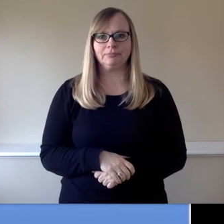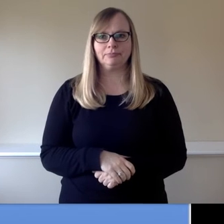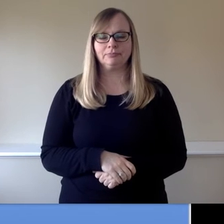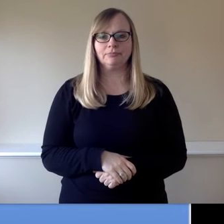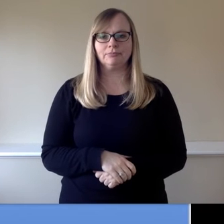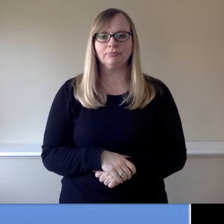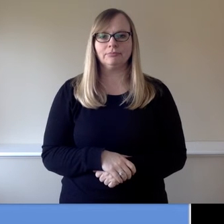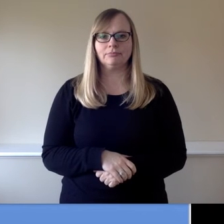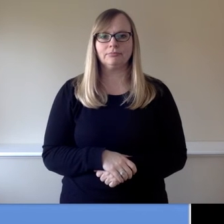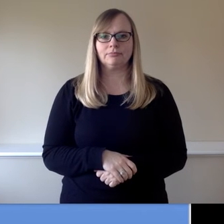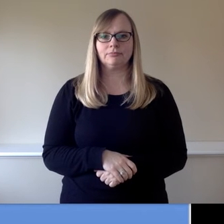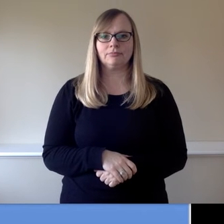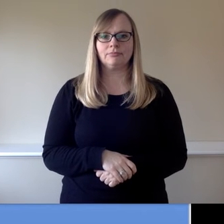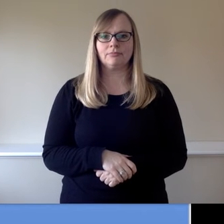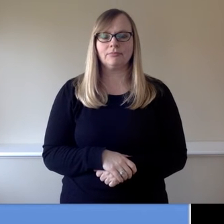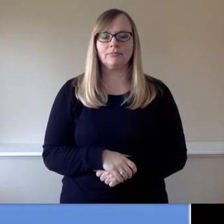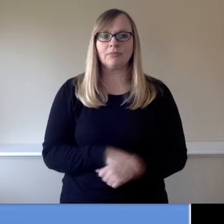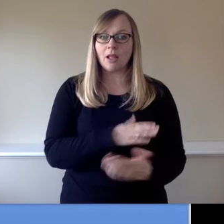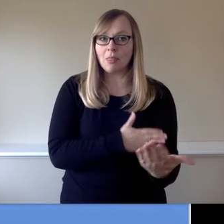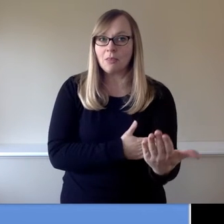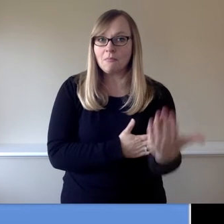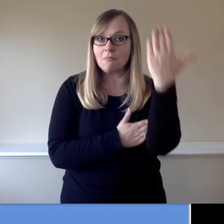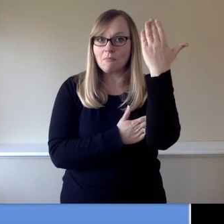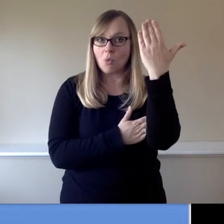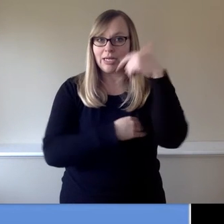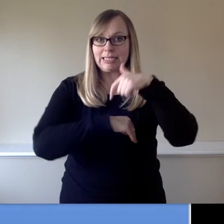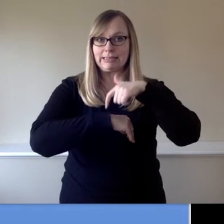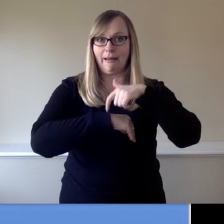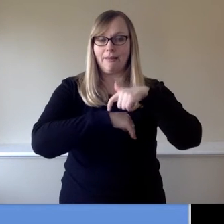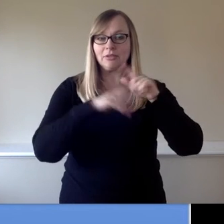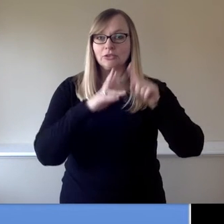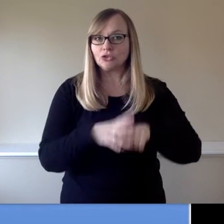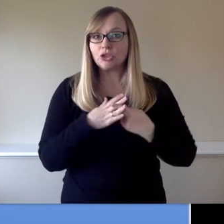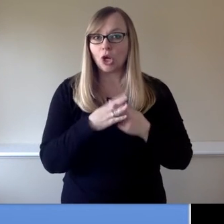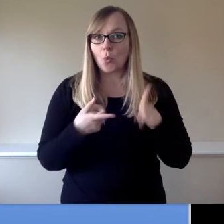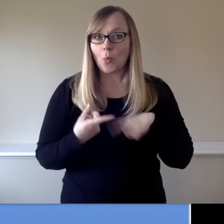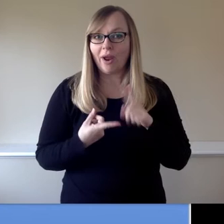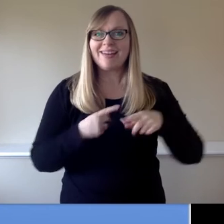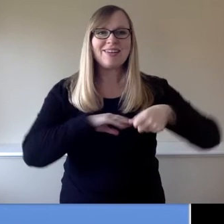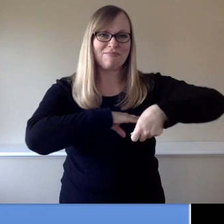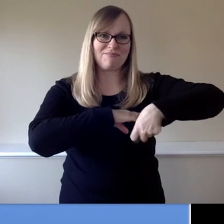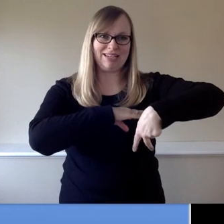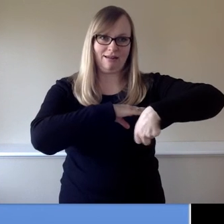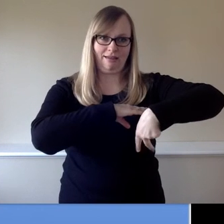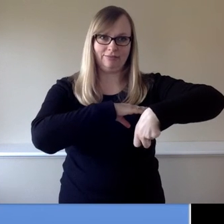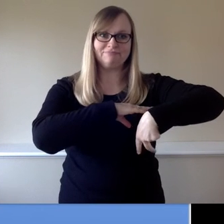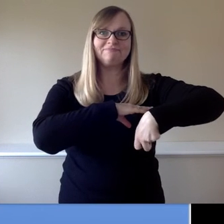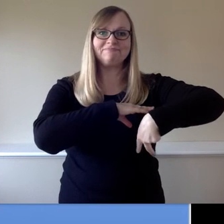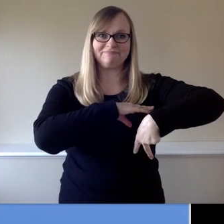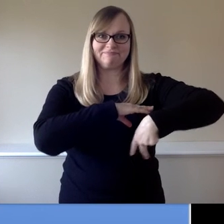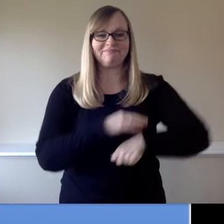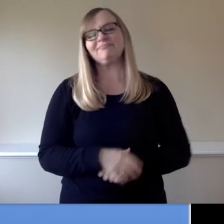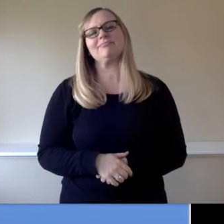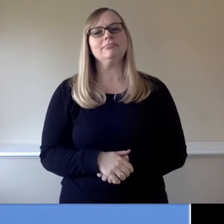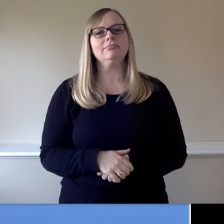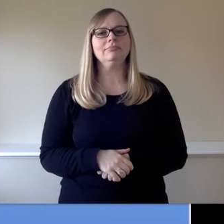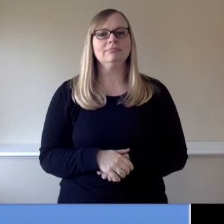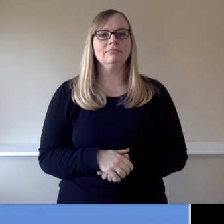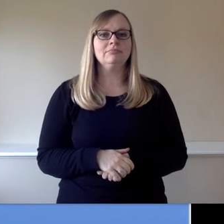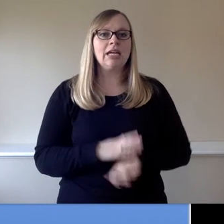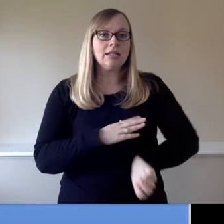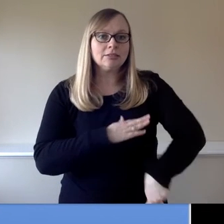The morning AM time starts actually at midnight. And the whole morning